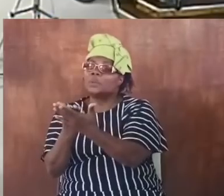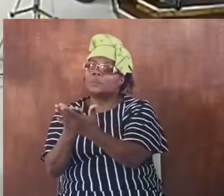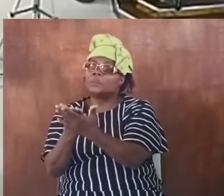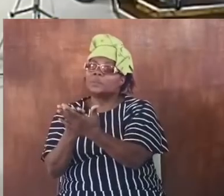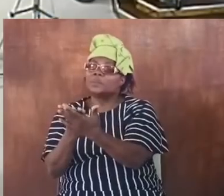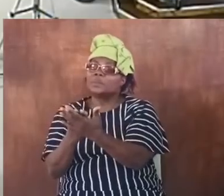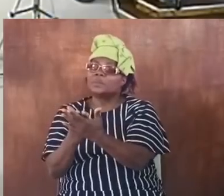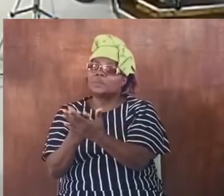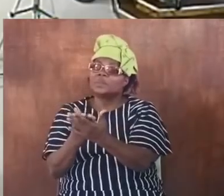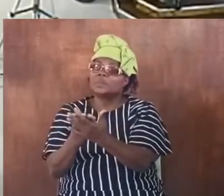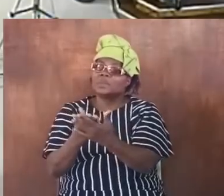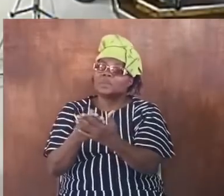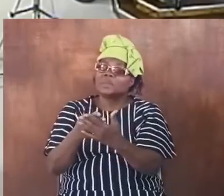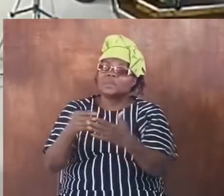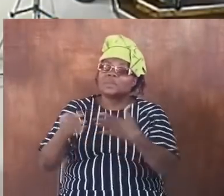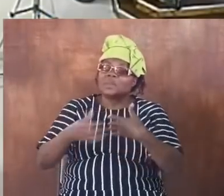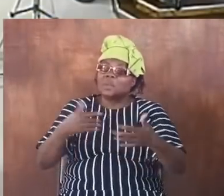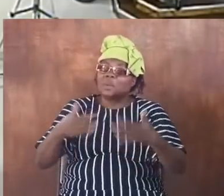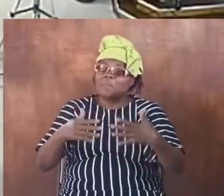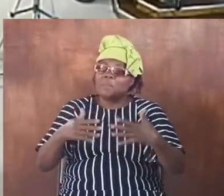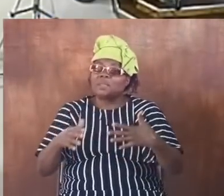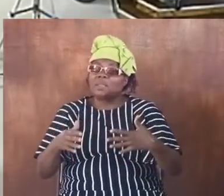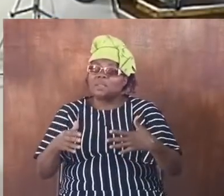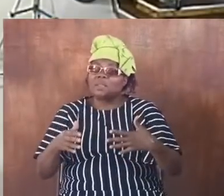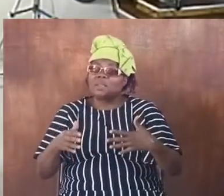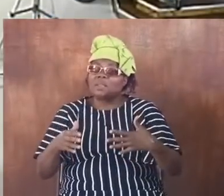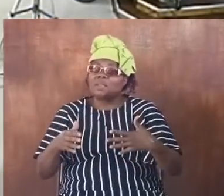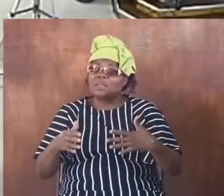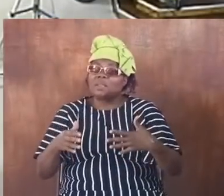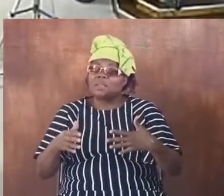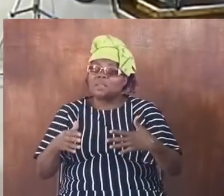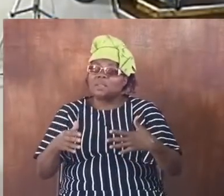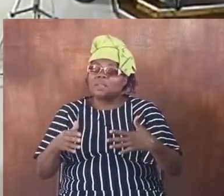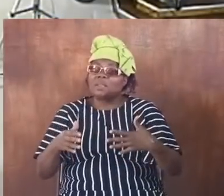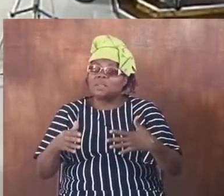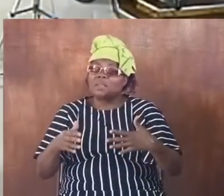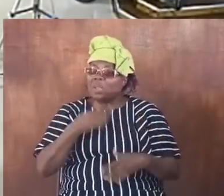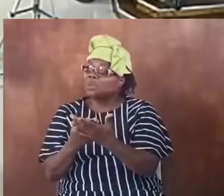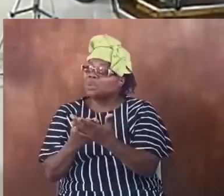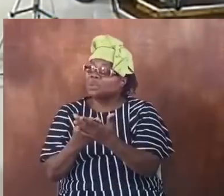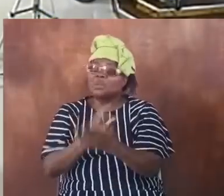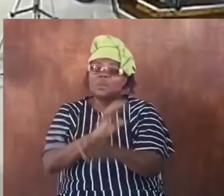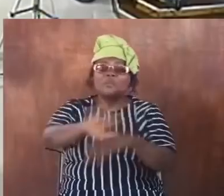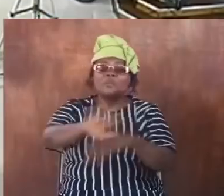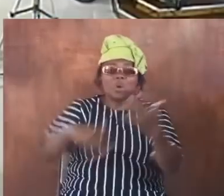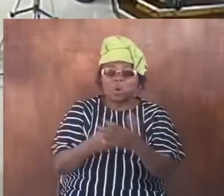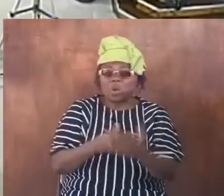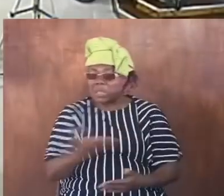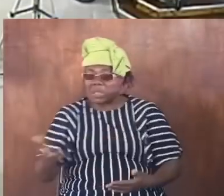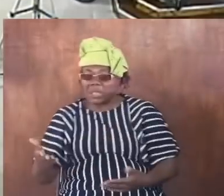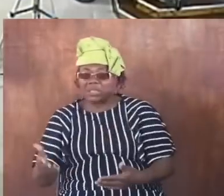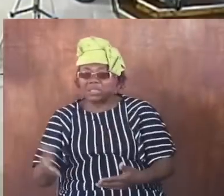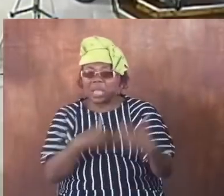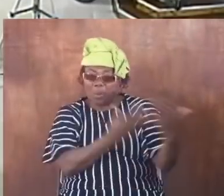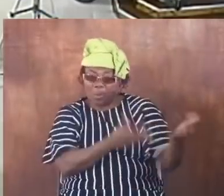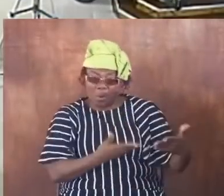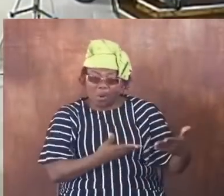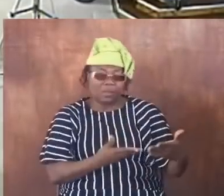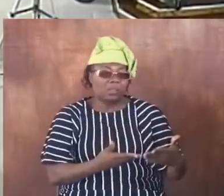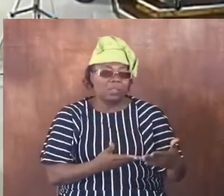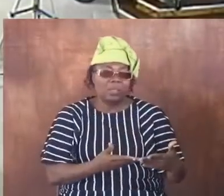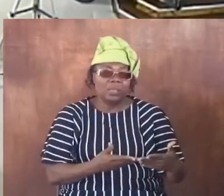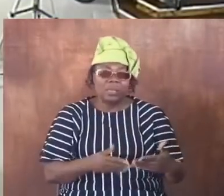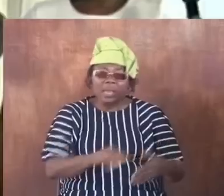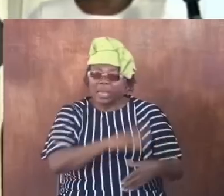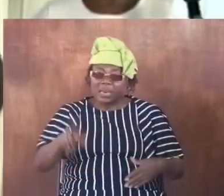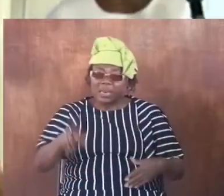Despite of my situation, God is good. Despite of all the things that I desire, and God don't give it to me,